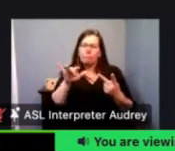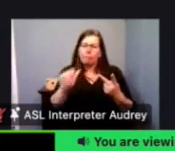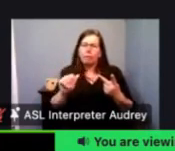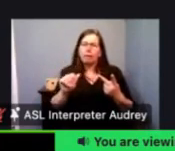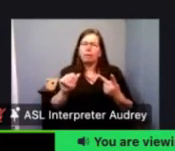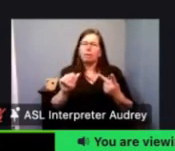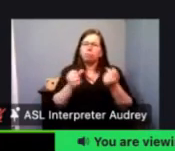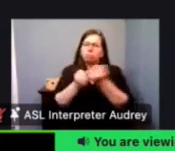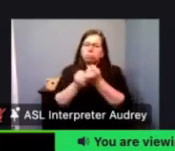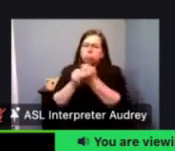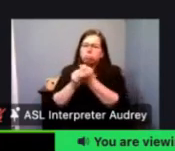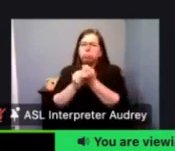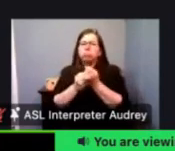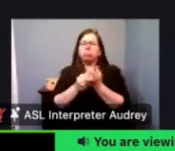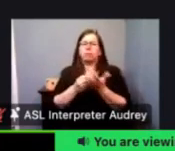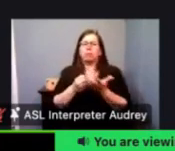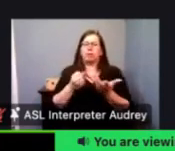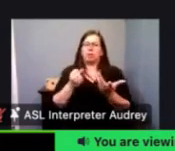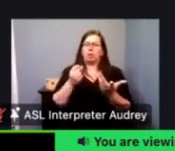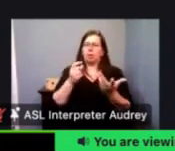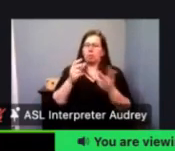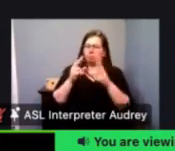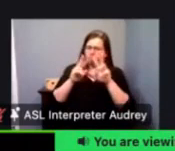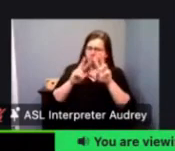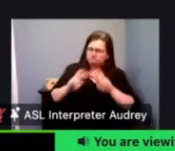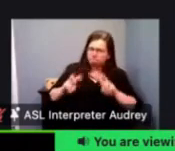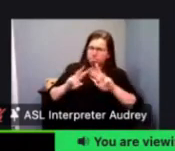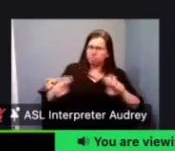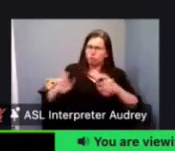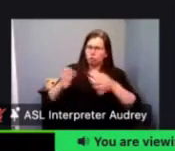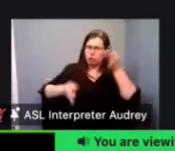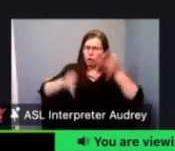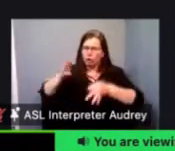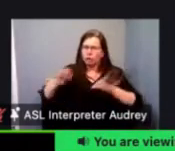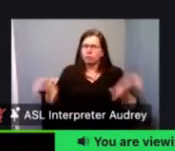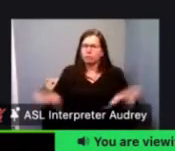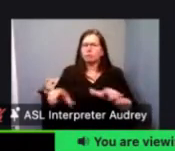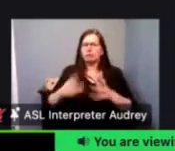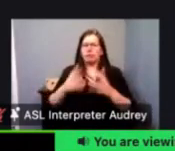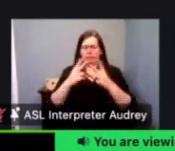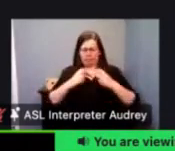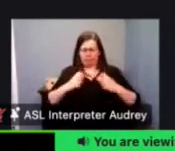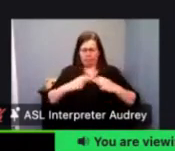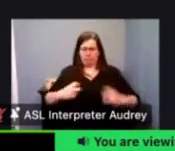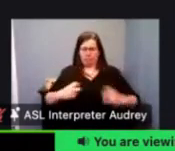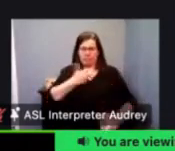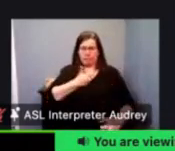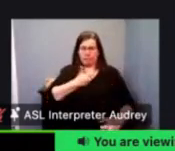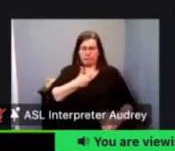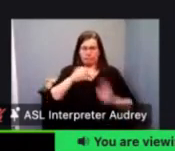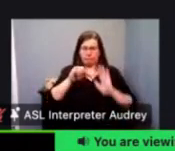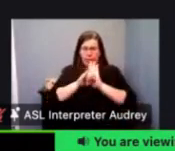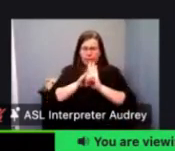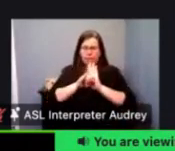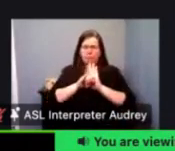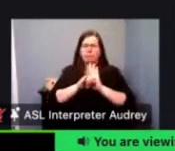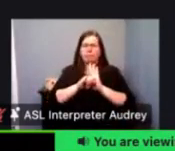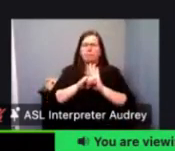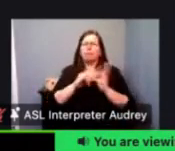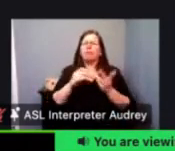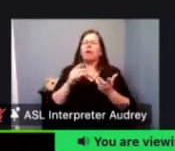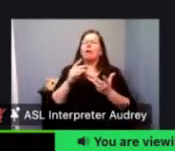justice movements, examine your own identities and how they impact who you are, and practice the final building